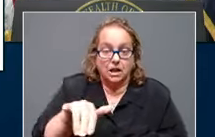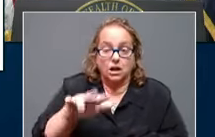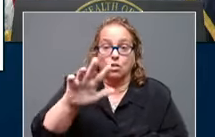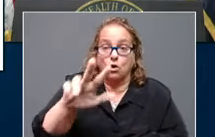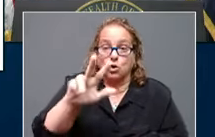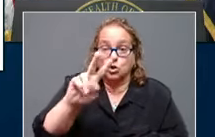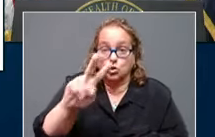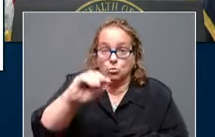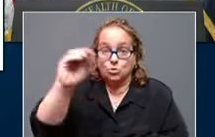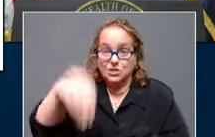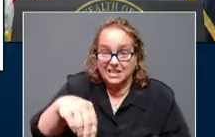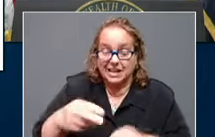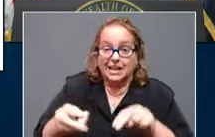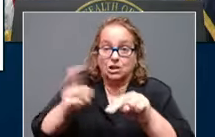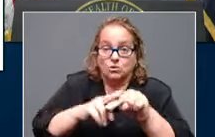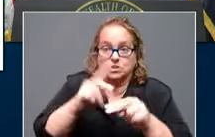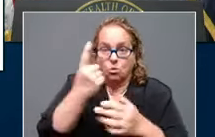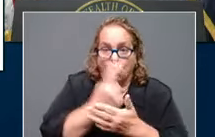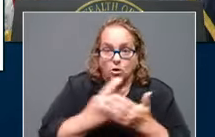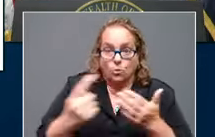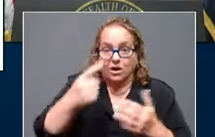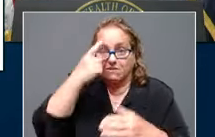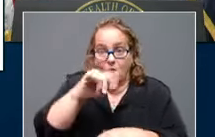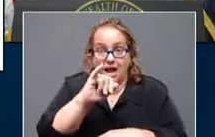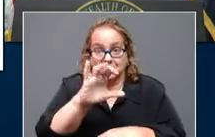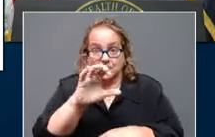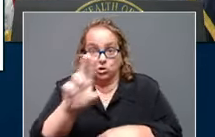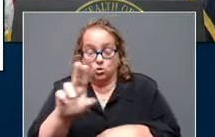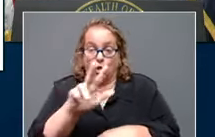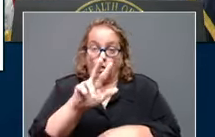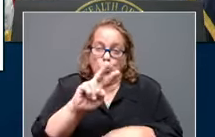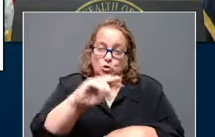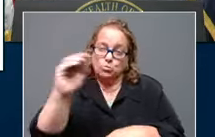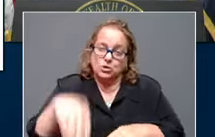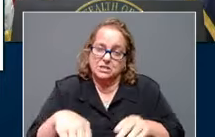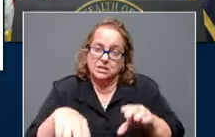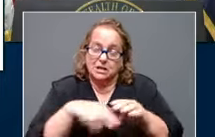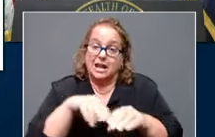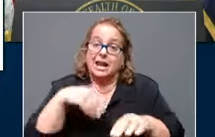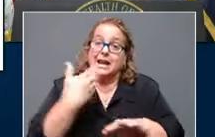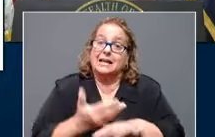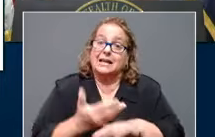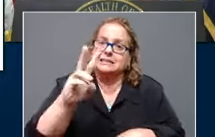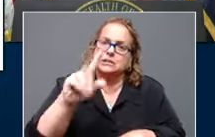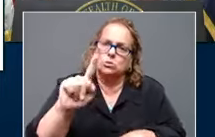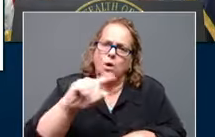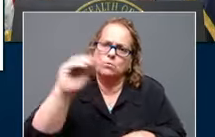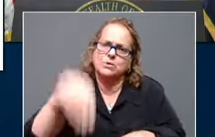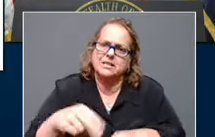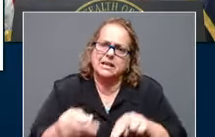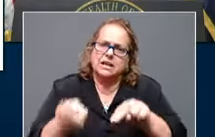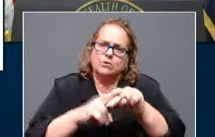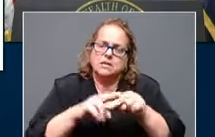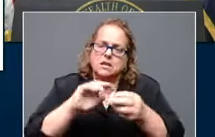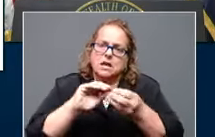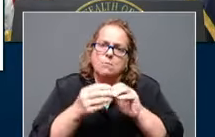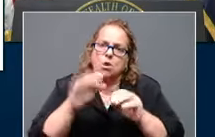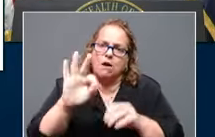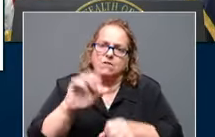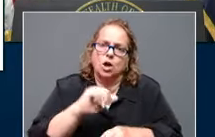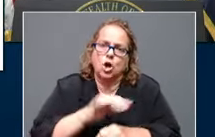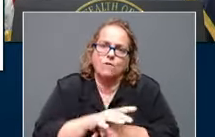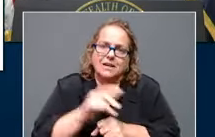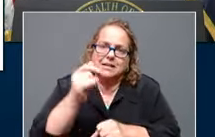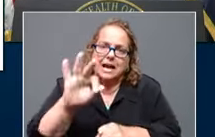vertical climb. At this rate, in 2 weeks, we will blow past our previous peaks. We are already having, as